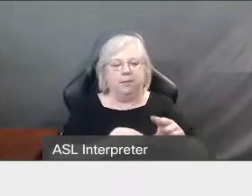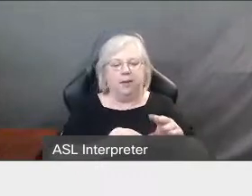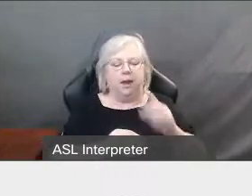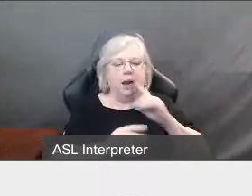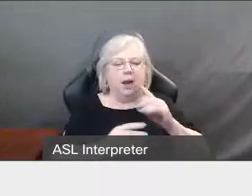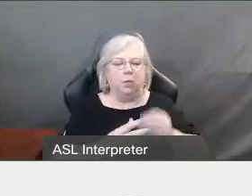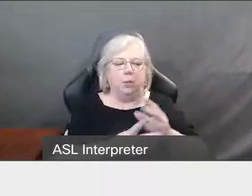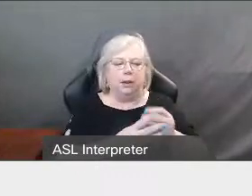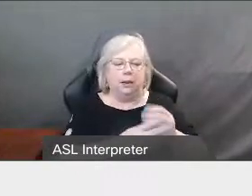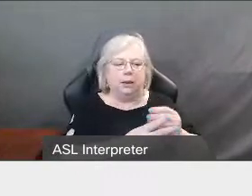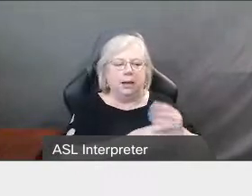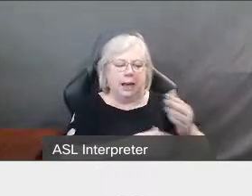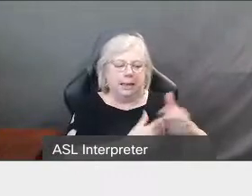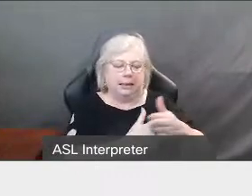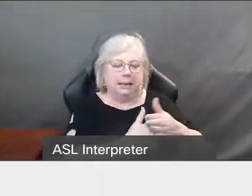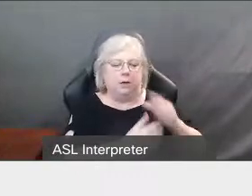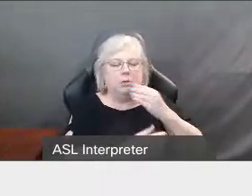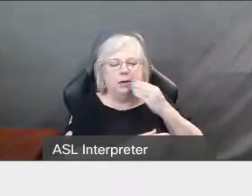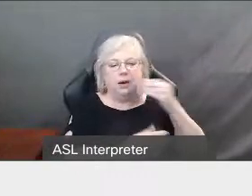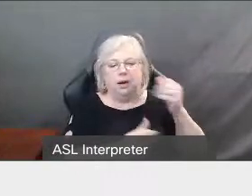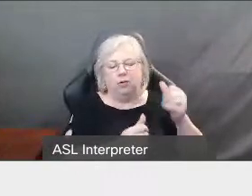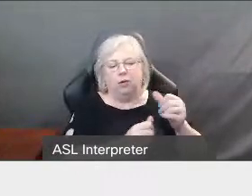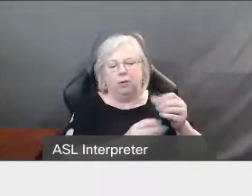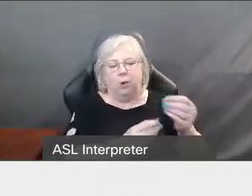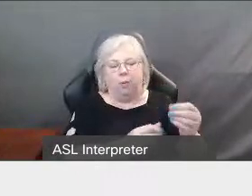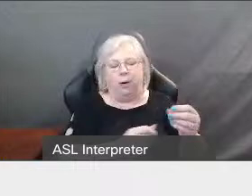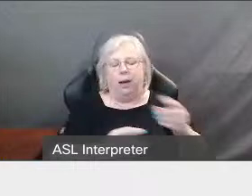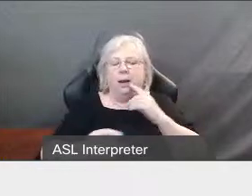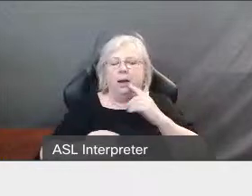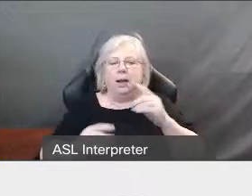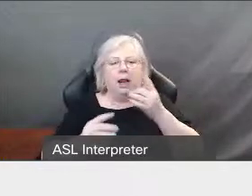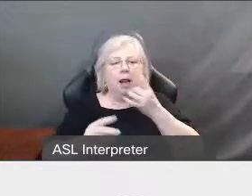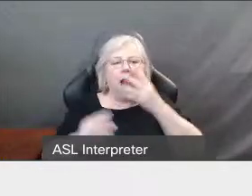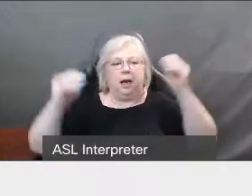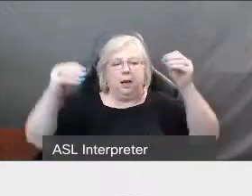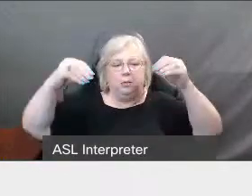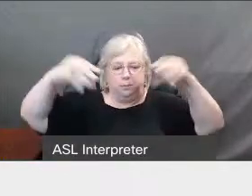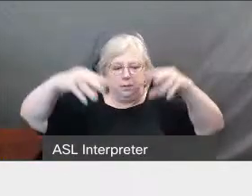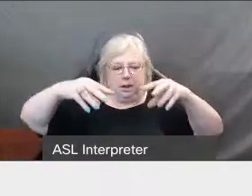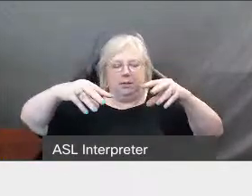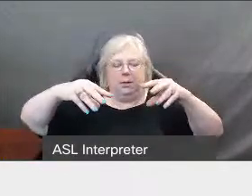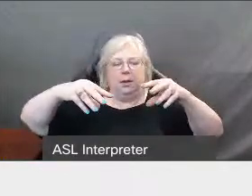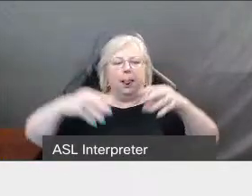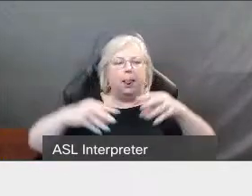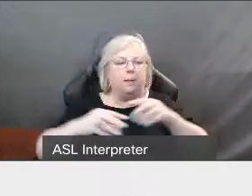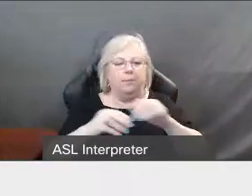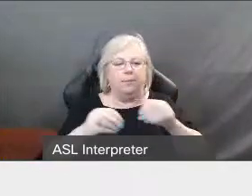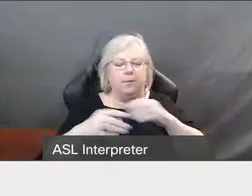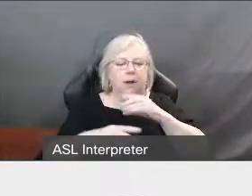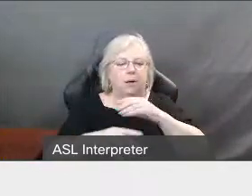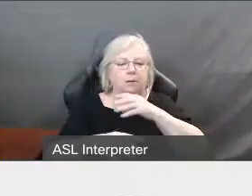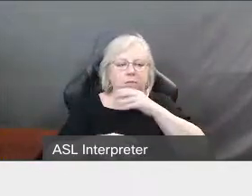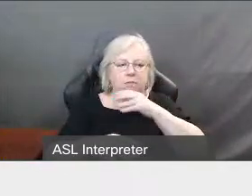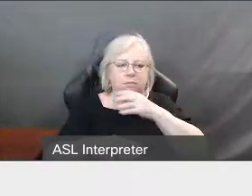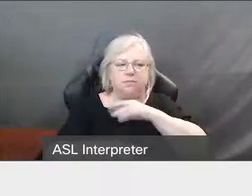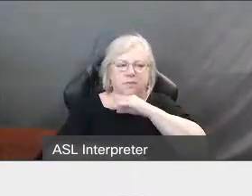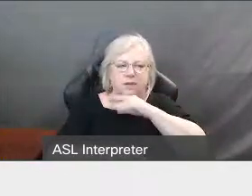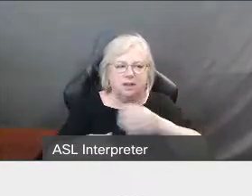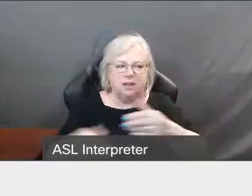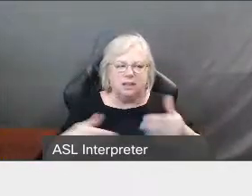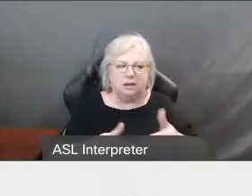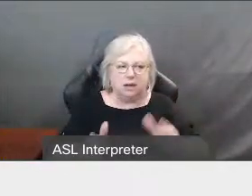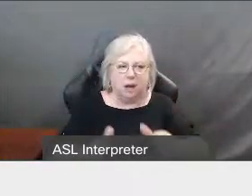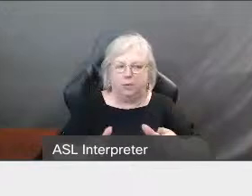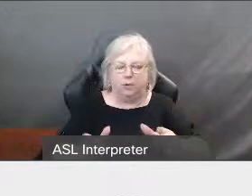property. All site lighting will be low level and directed away from adjacent properties. The applicant notes that there'll be no dumpster on the site and all trash will be